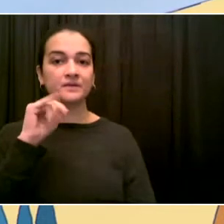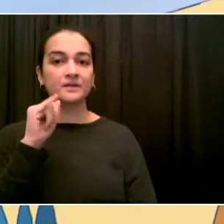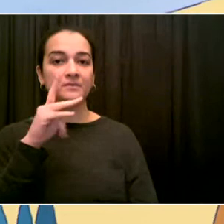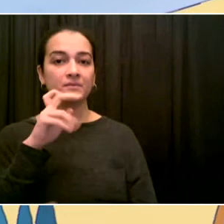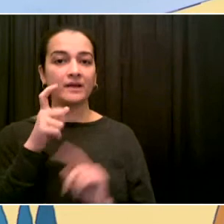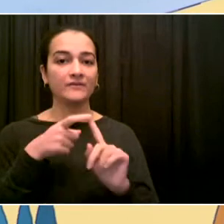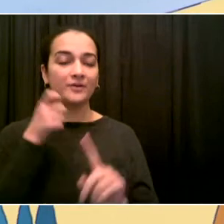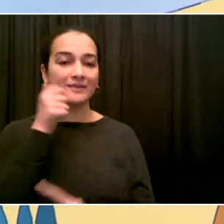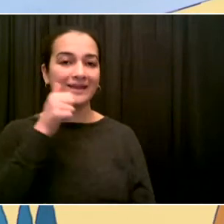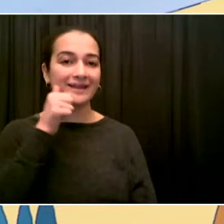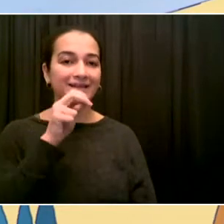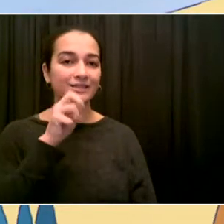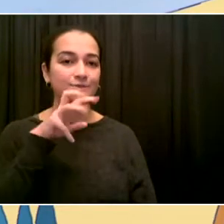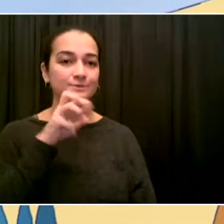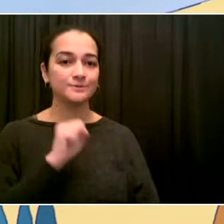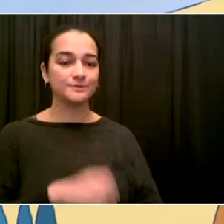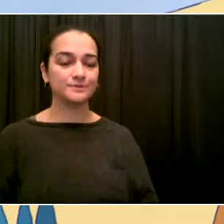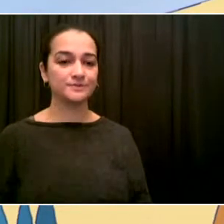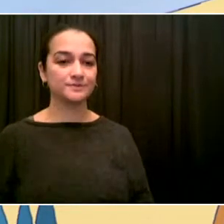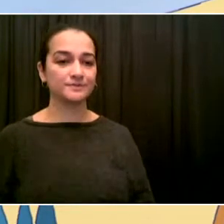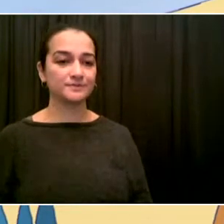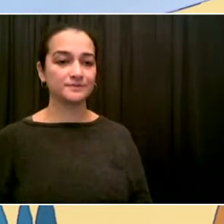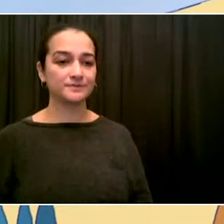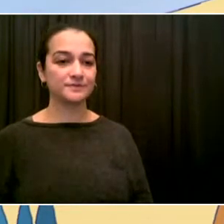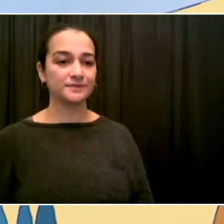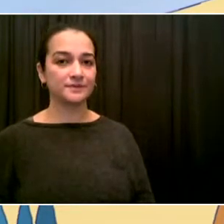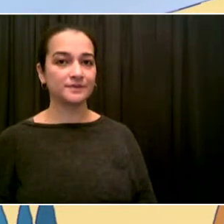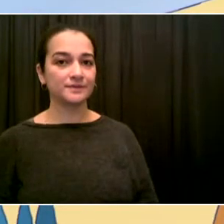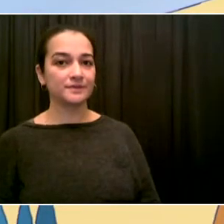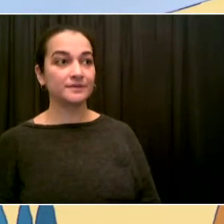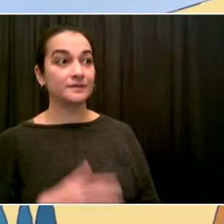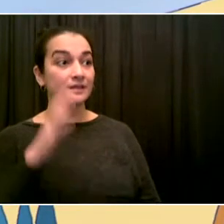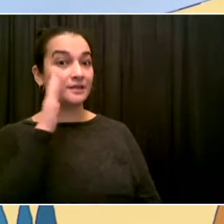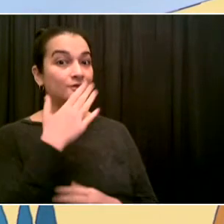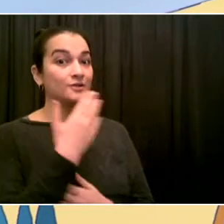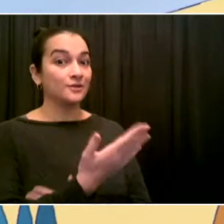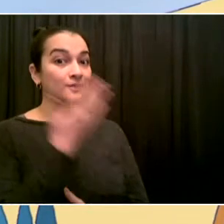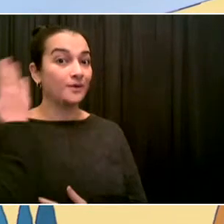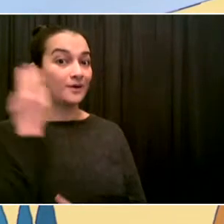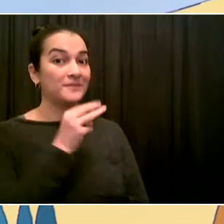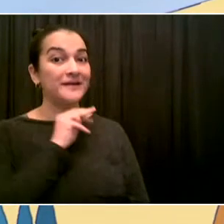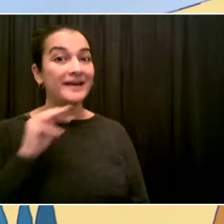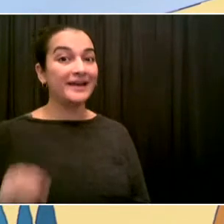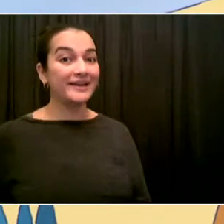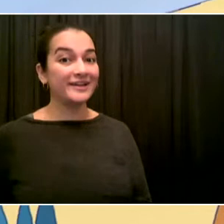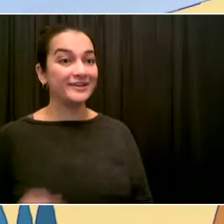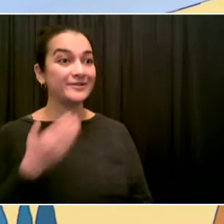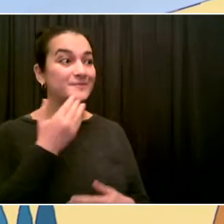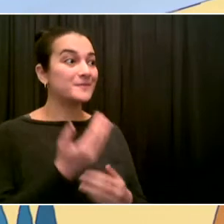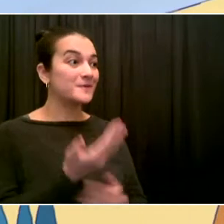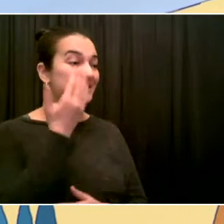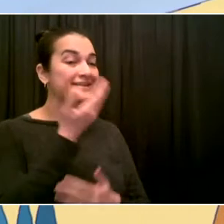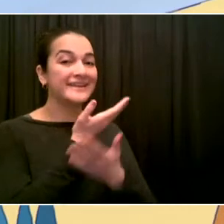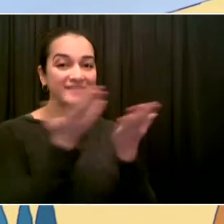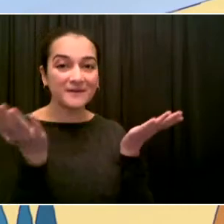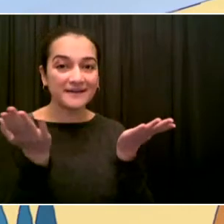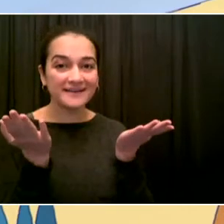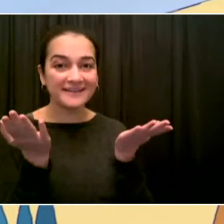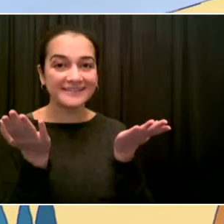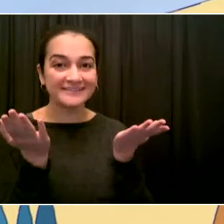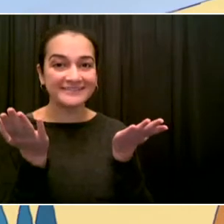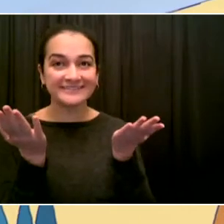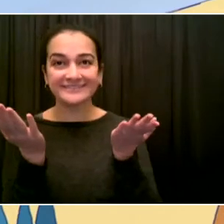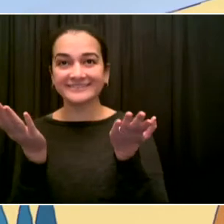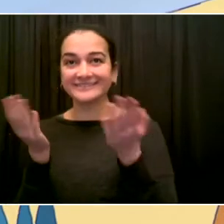Hey, good morning, Mr. Mayor. Good morning to everybody on the call. How you doing? I'm doing well, except I always think of you as Michael. Your byline